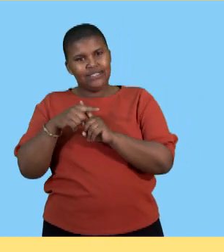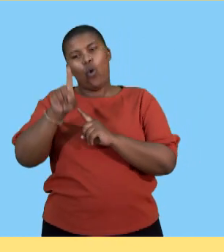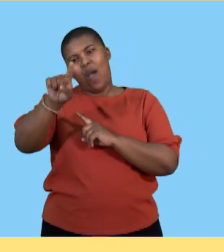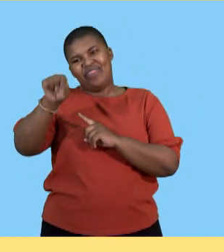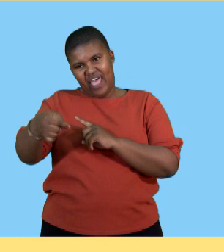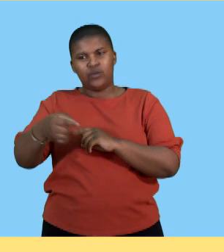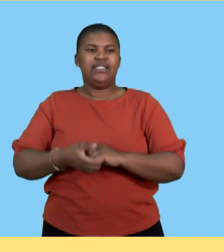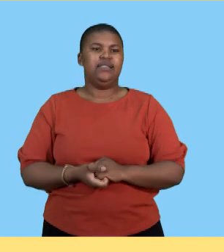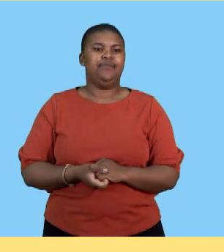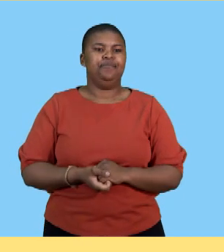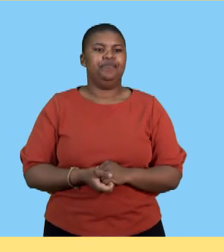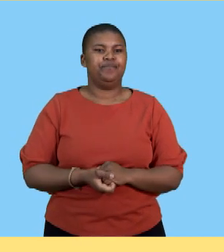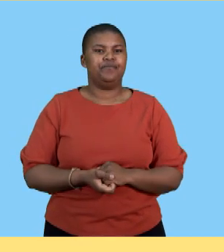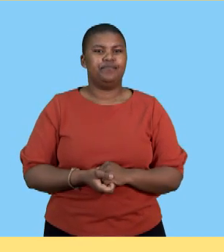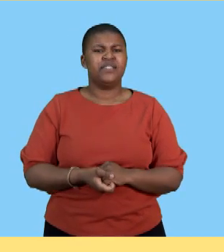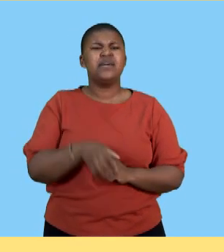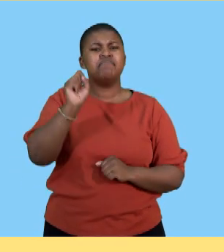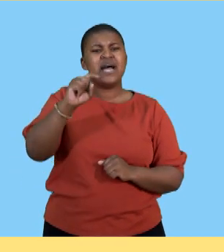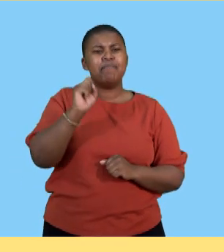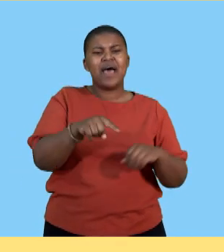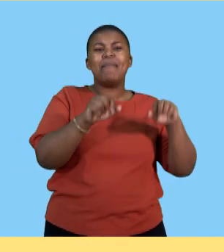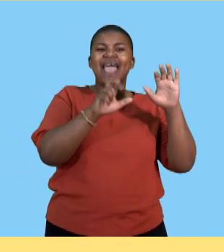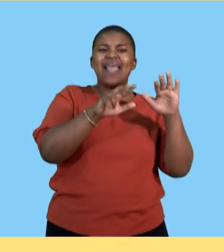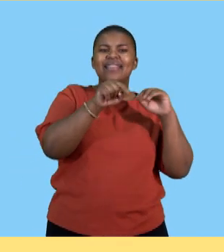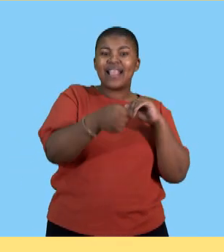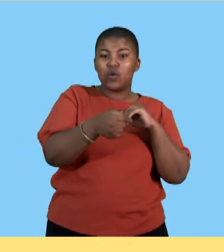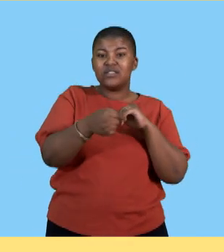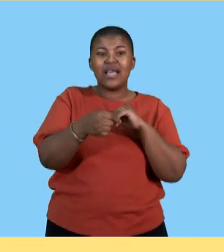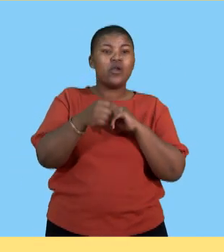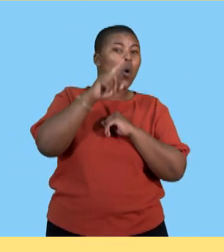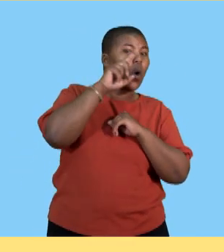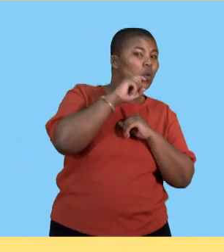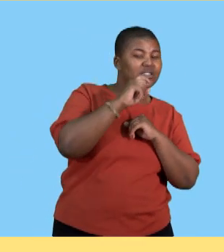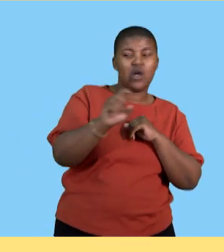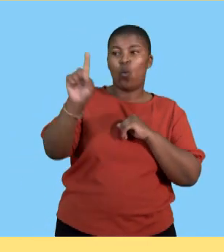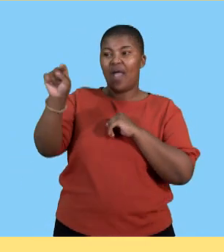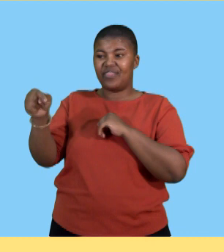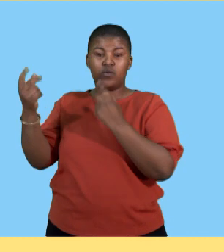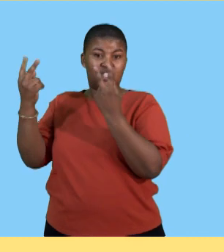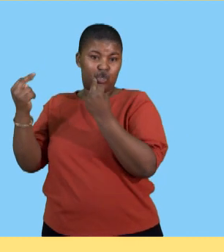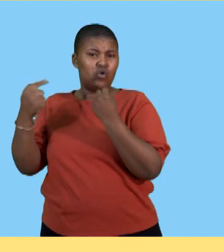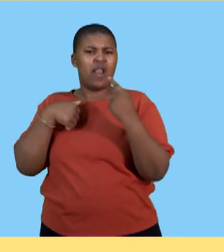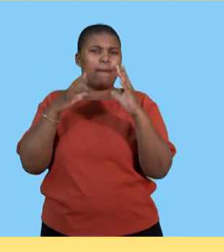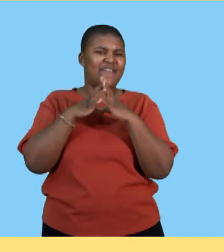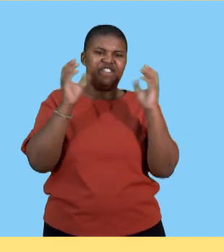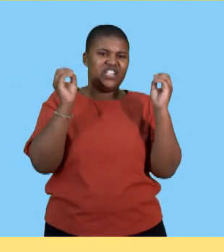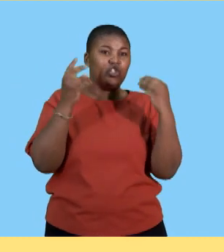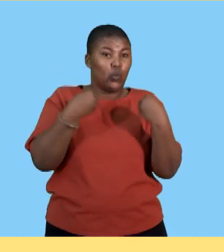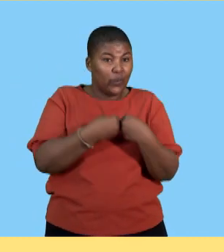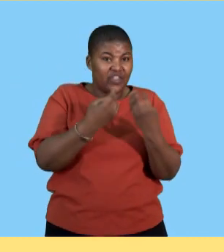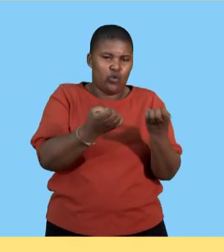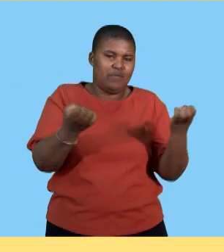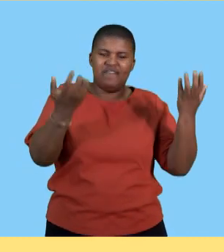plus 1,000. This is the 8,000 and this is the 1,000. So I am now done with